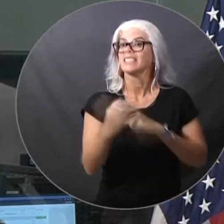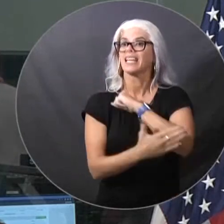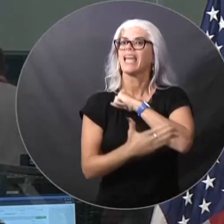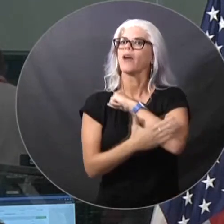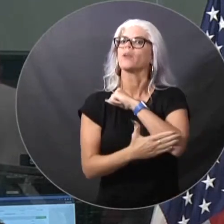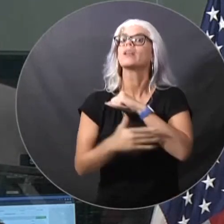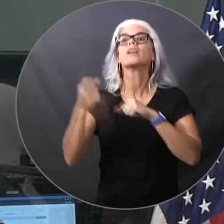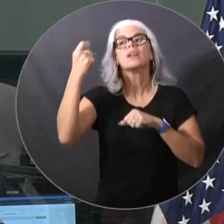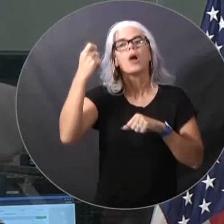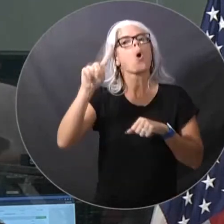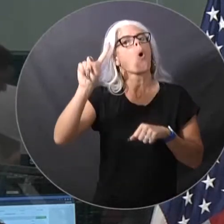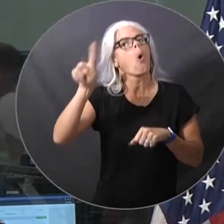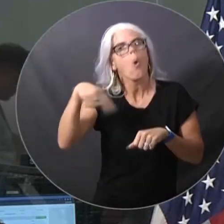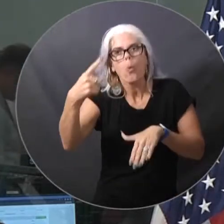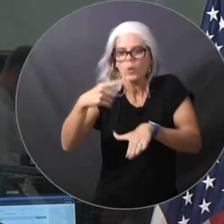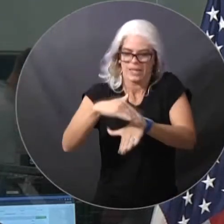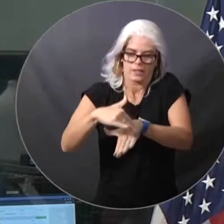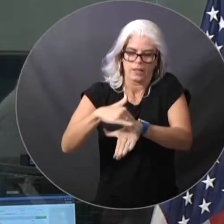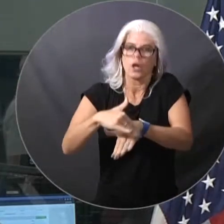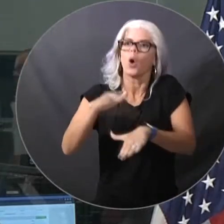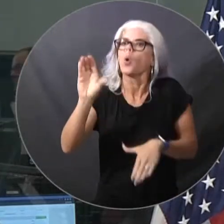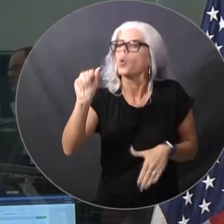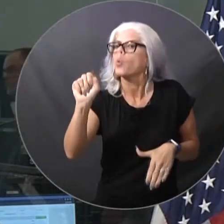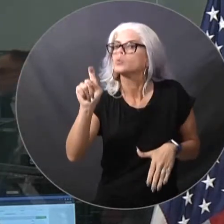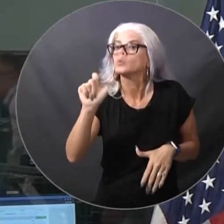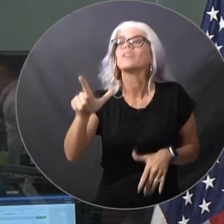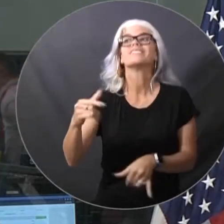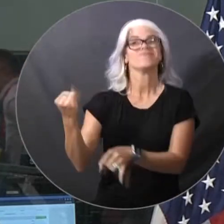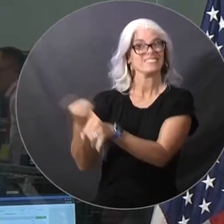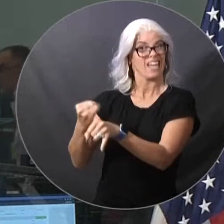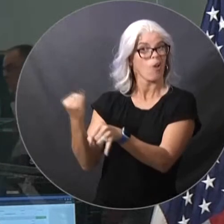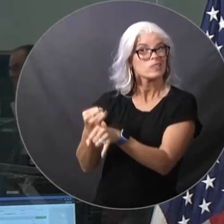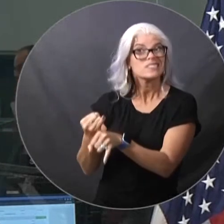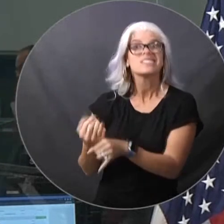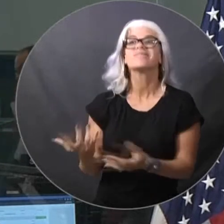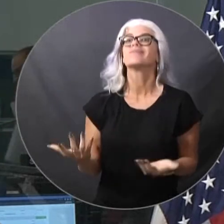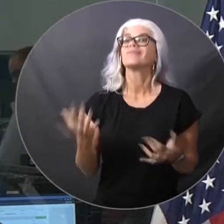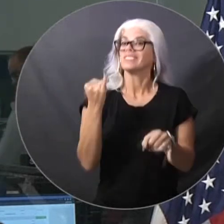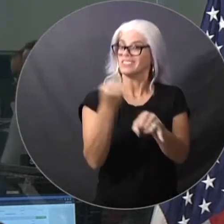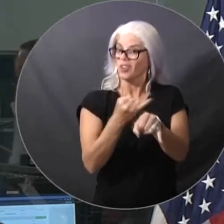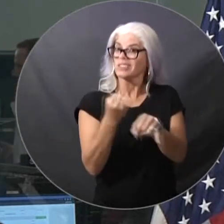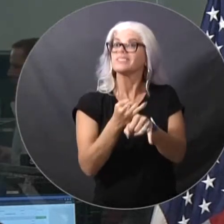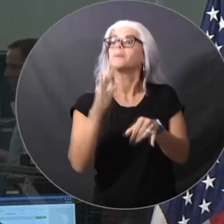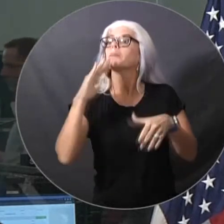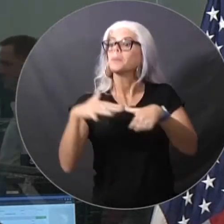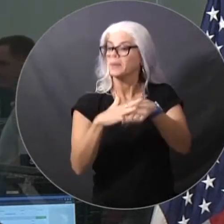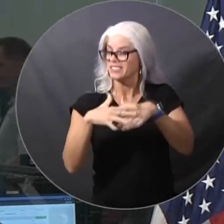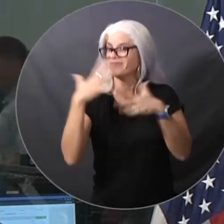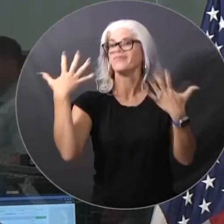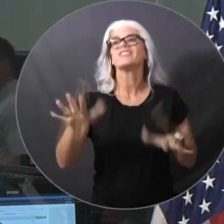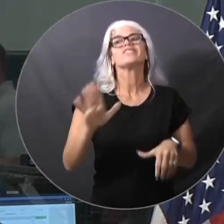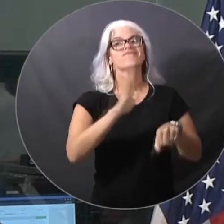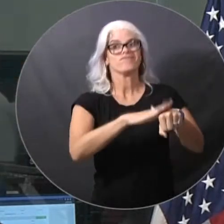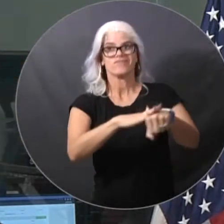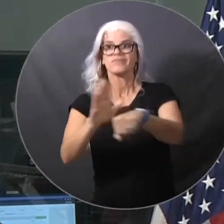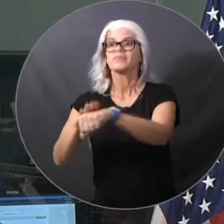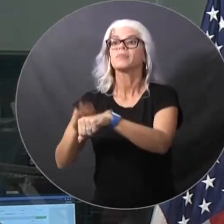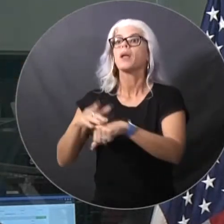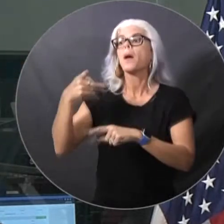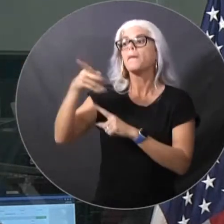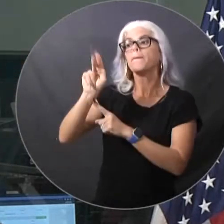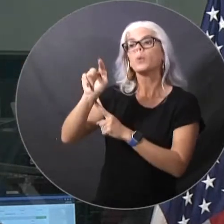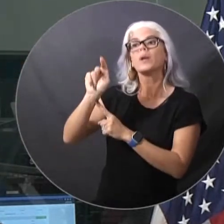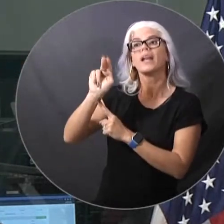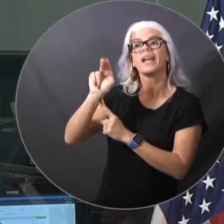areas, including the city of St. Augustine, as well as the city of St. Augustine Beach. Putnam County has recommended evacuation